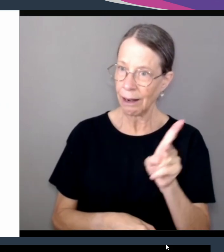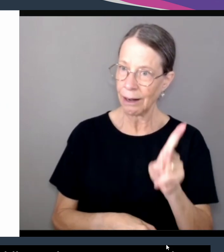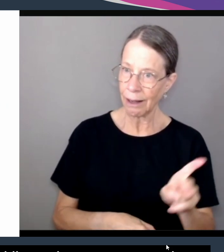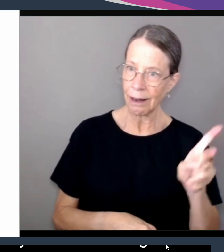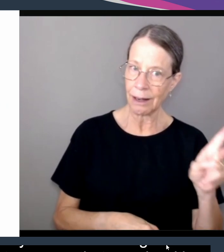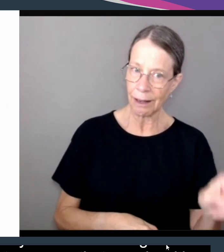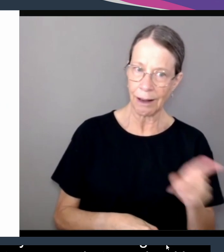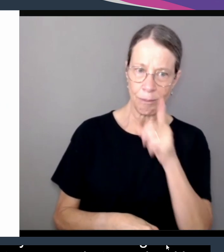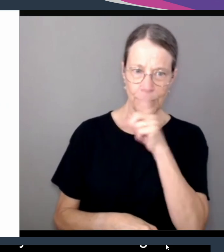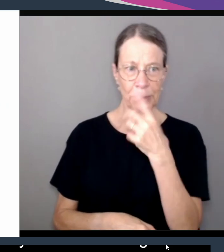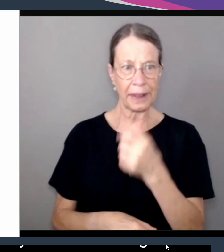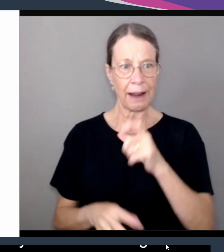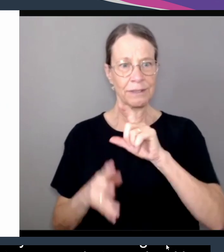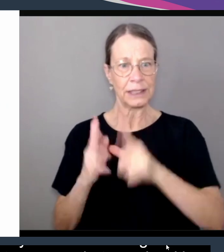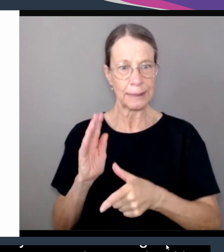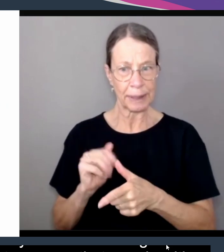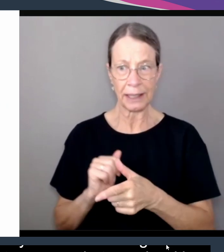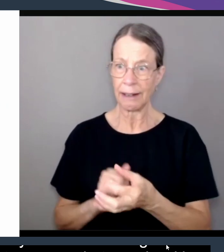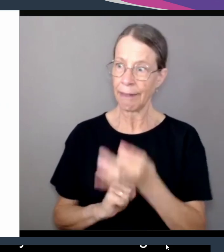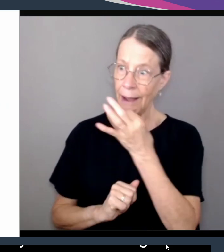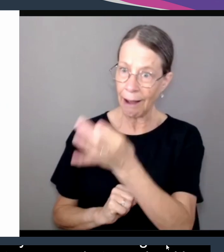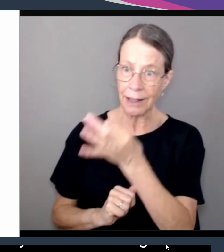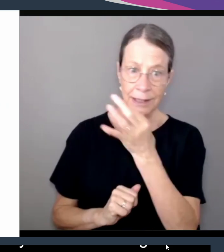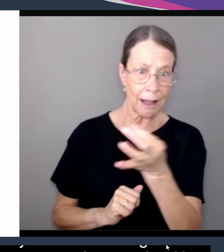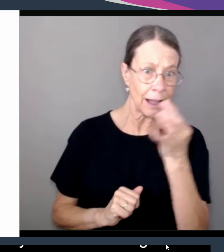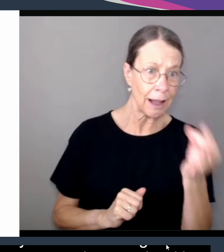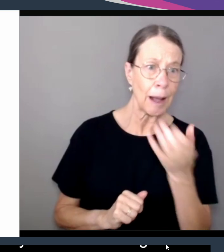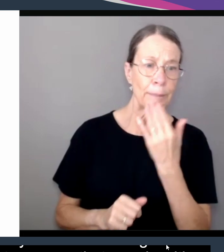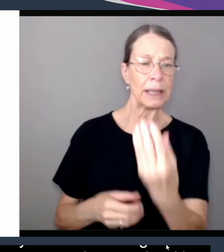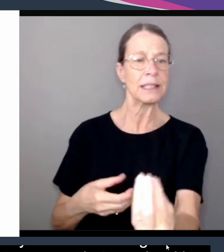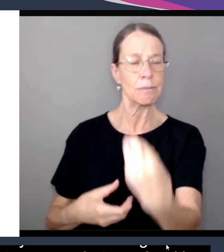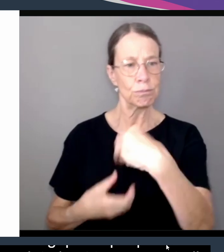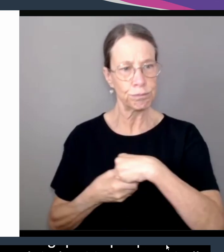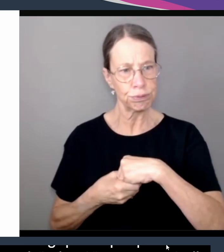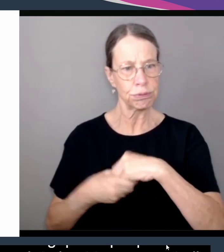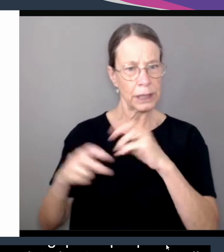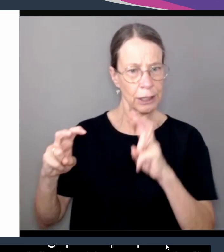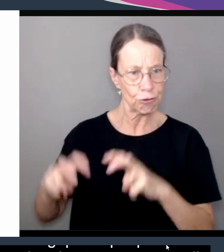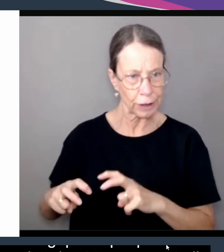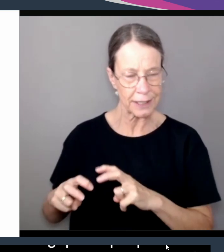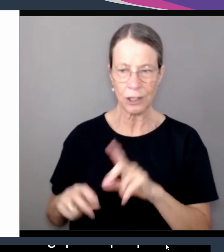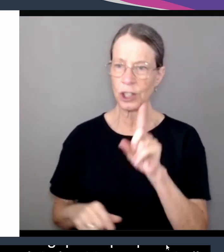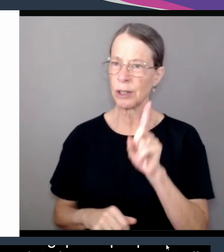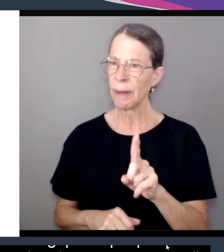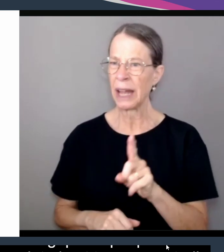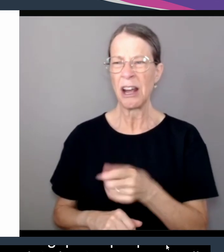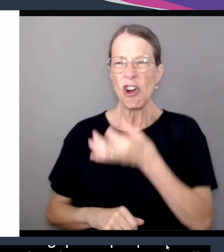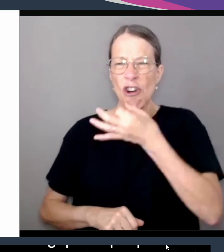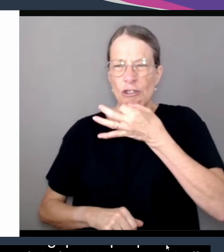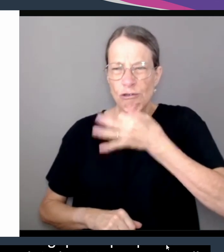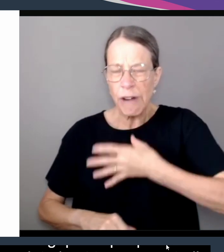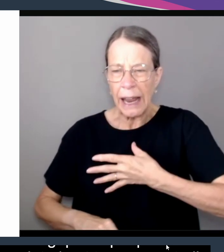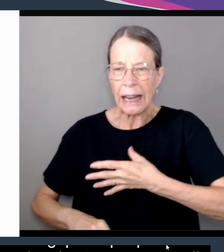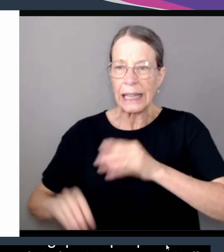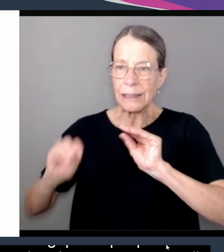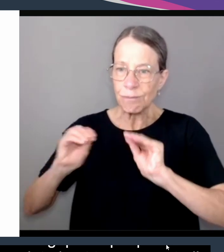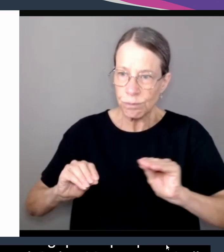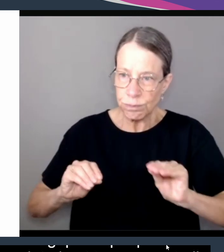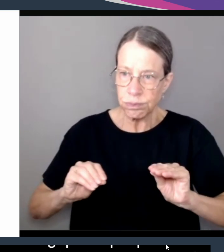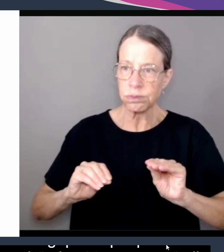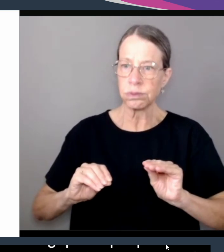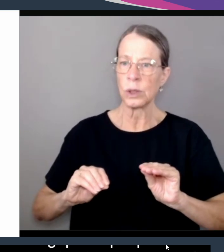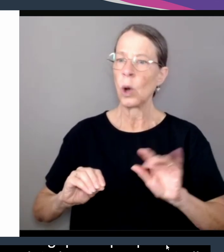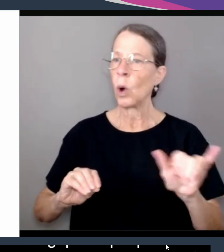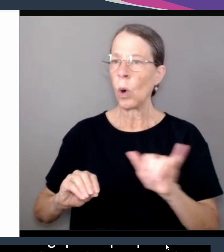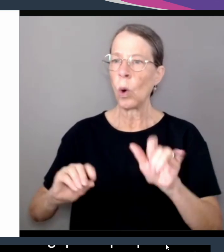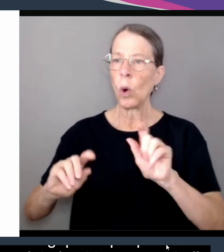so often asked to contribute to research and participate, but rarely given the trainings or tools to truly lead it. This